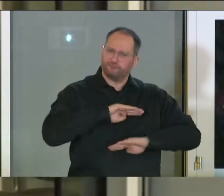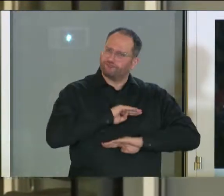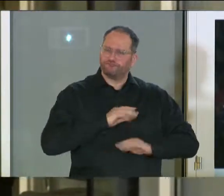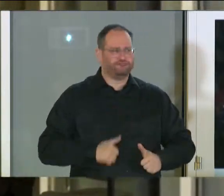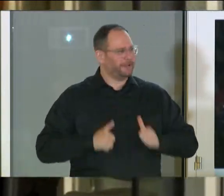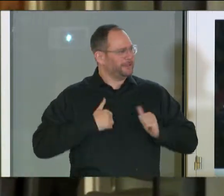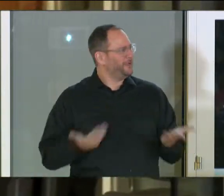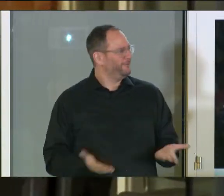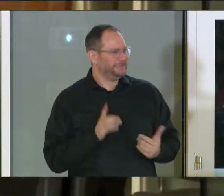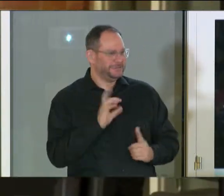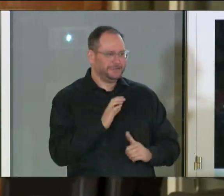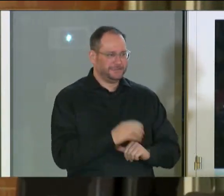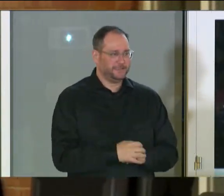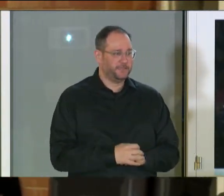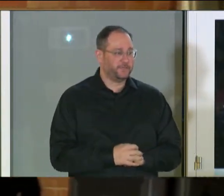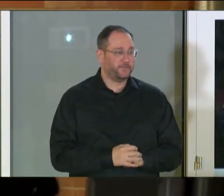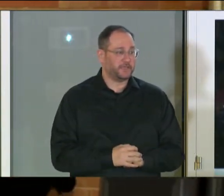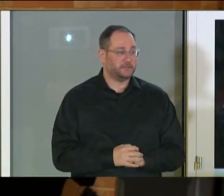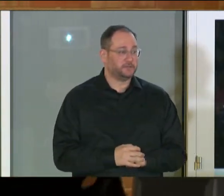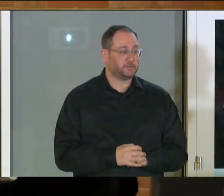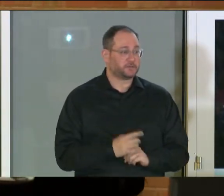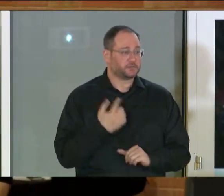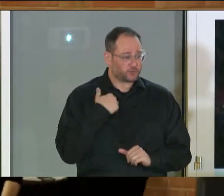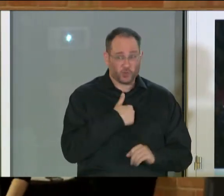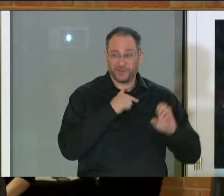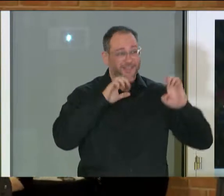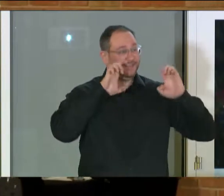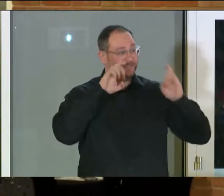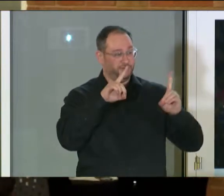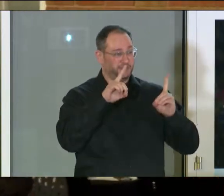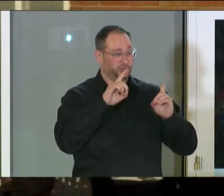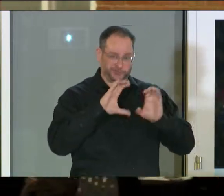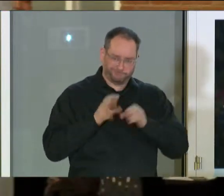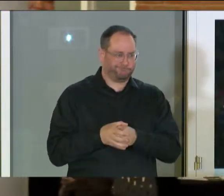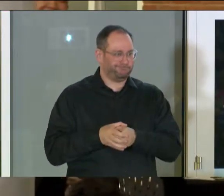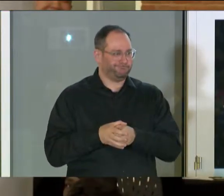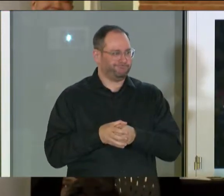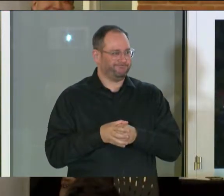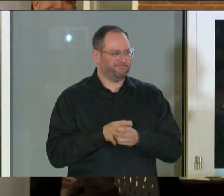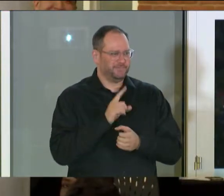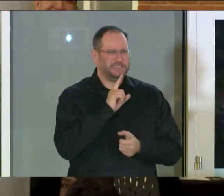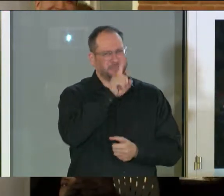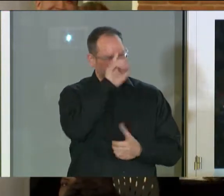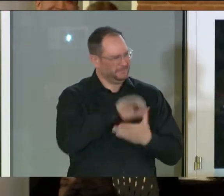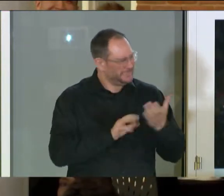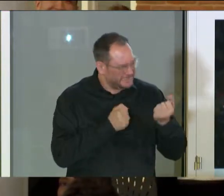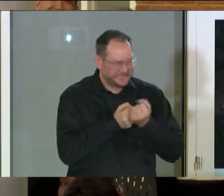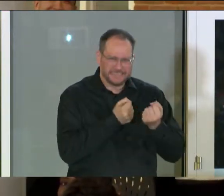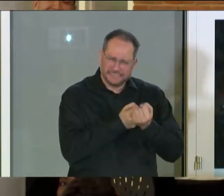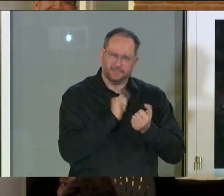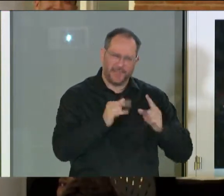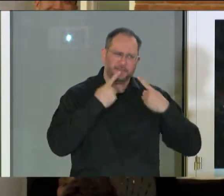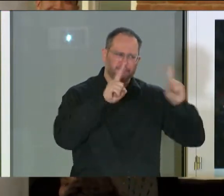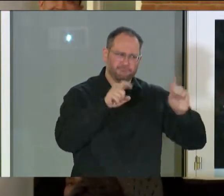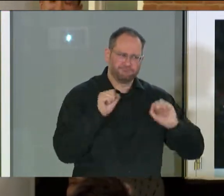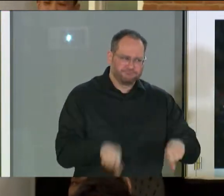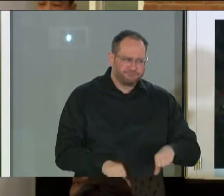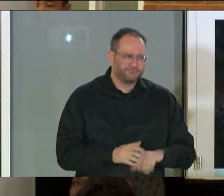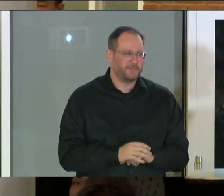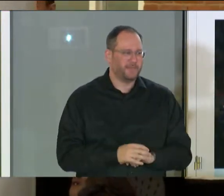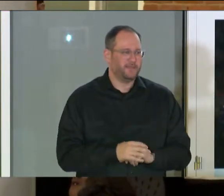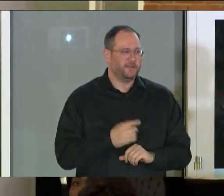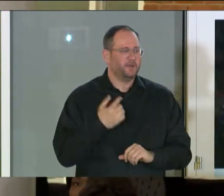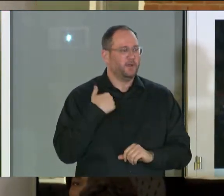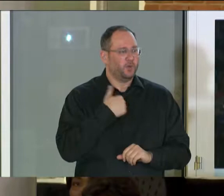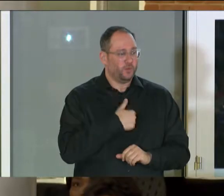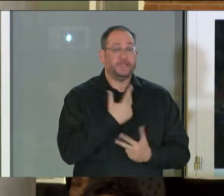We in the education cluster believe that is true, and that is the journey that we are on and helping to lead. And we do that in three very specific